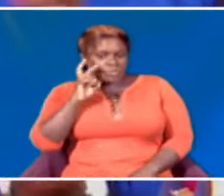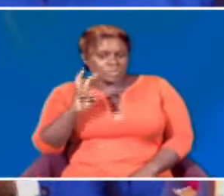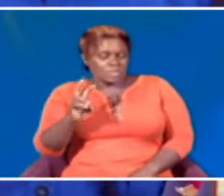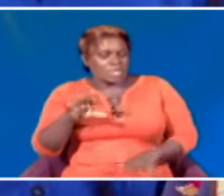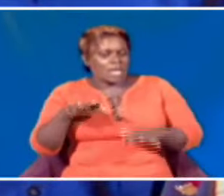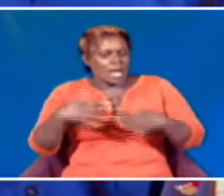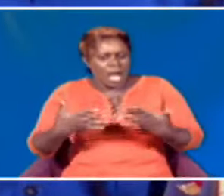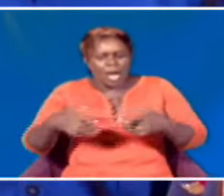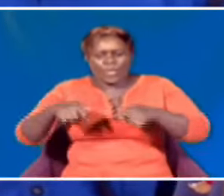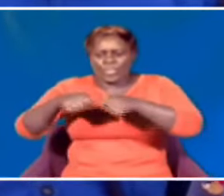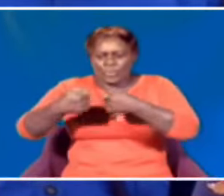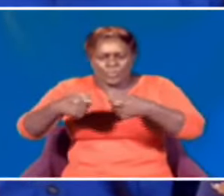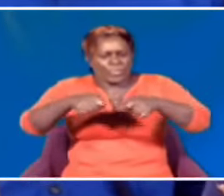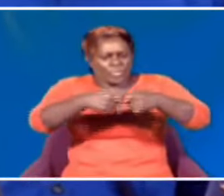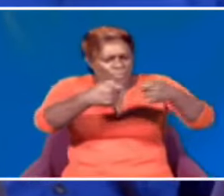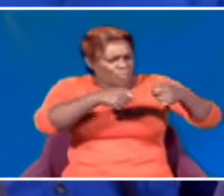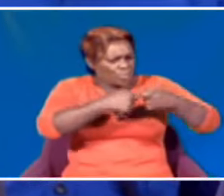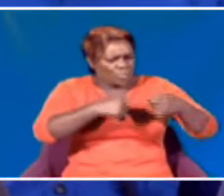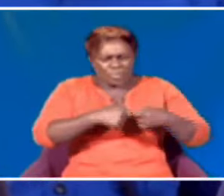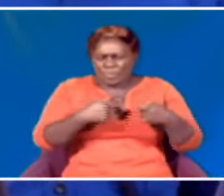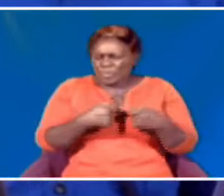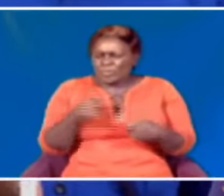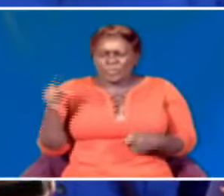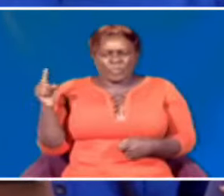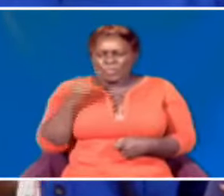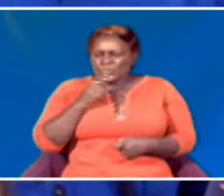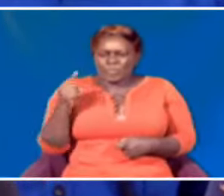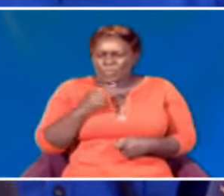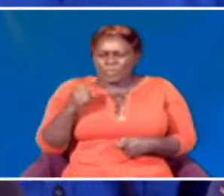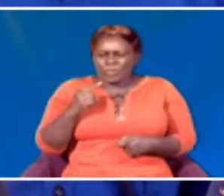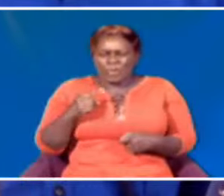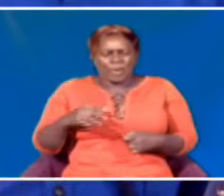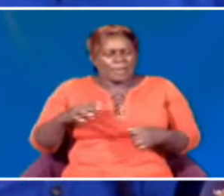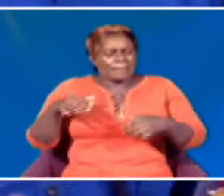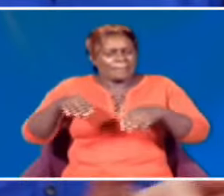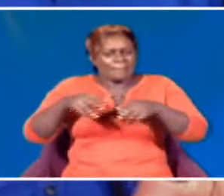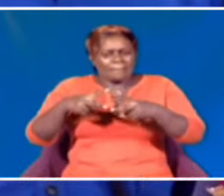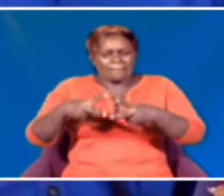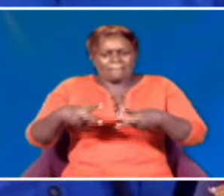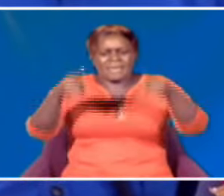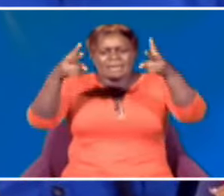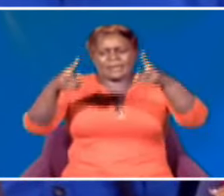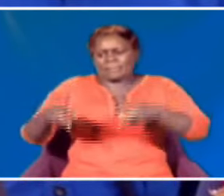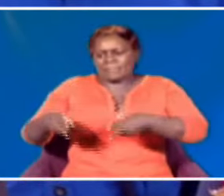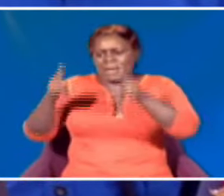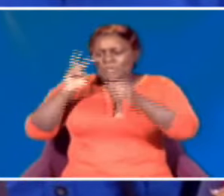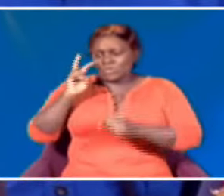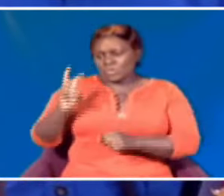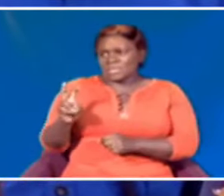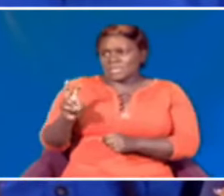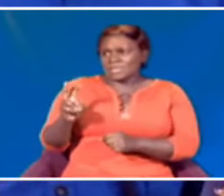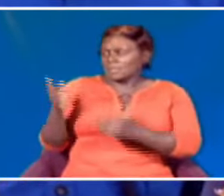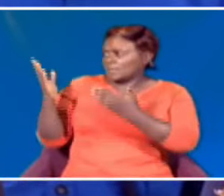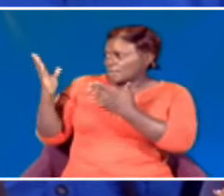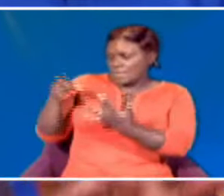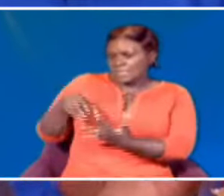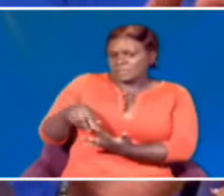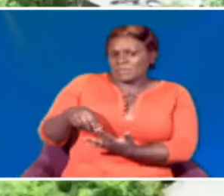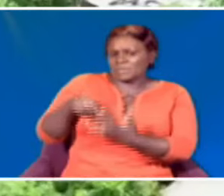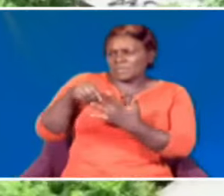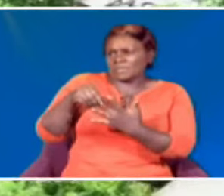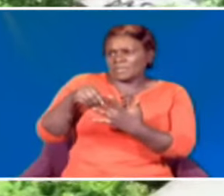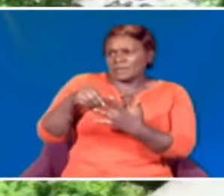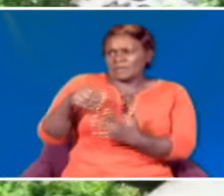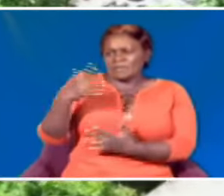extent of destruction. There is a massive cut, as you must have seen here, especially in